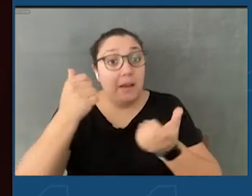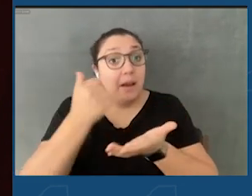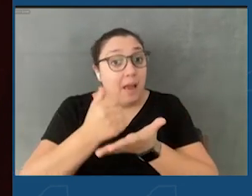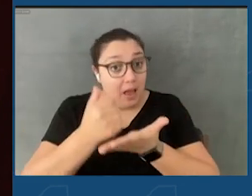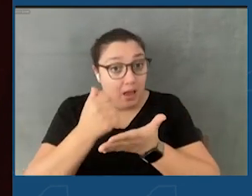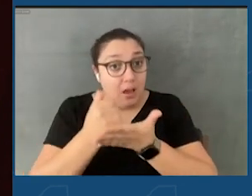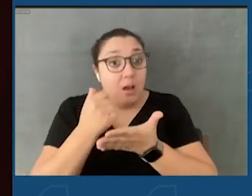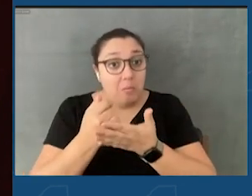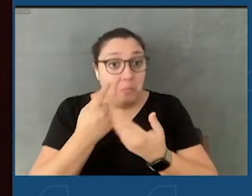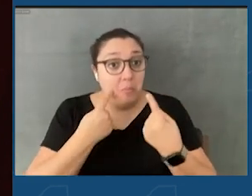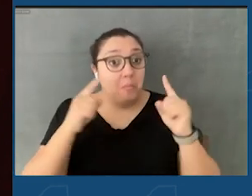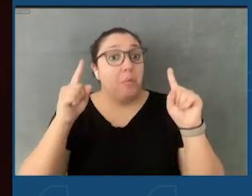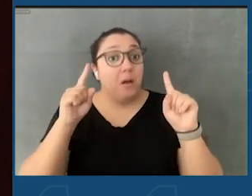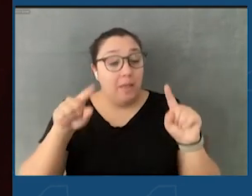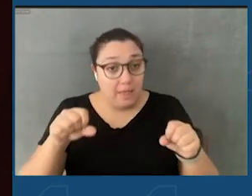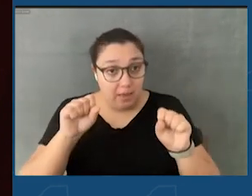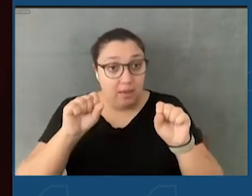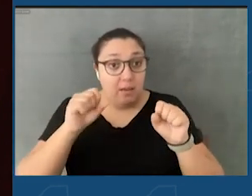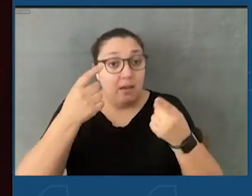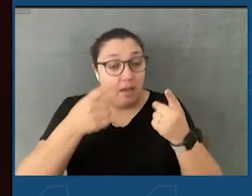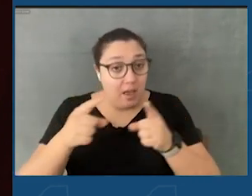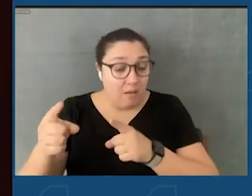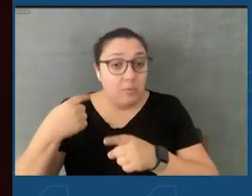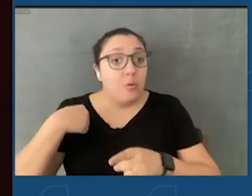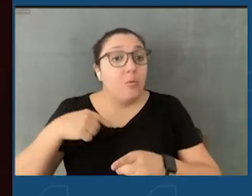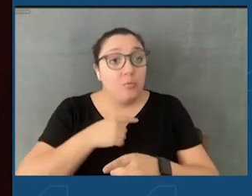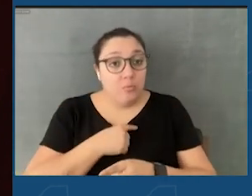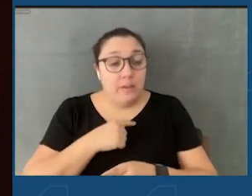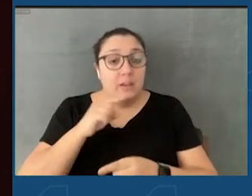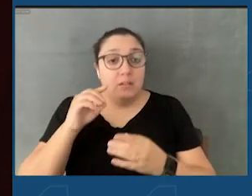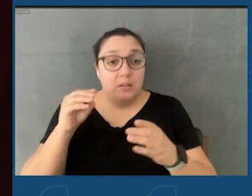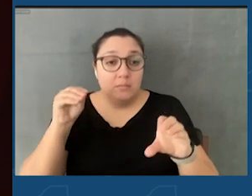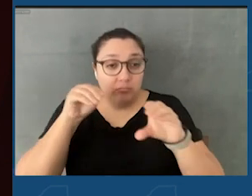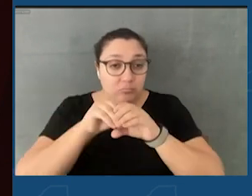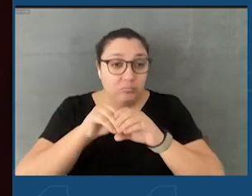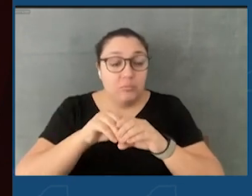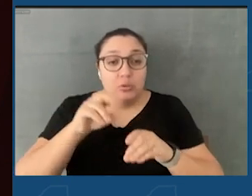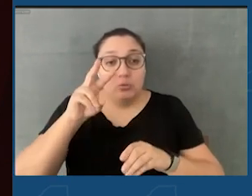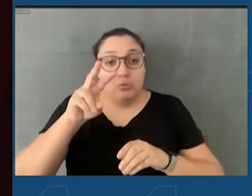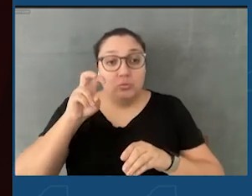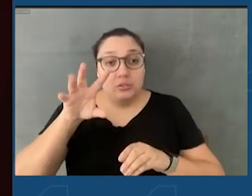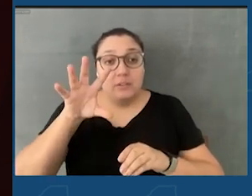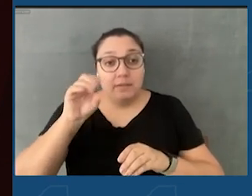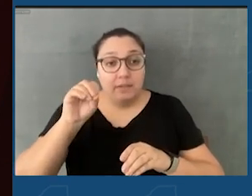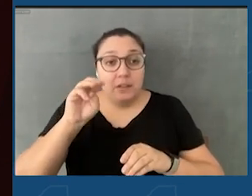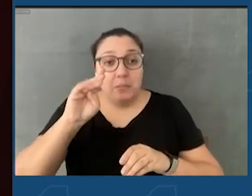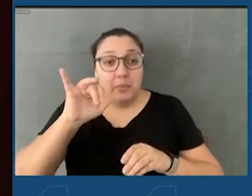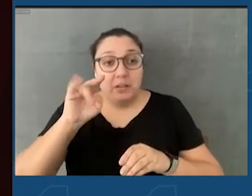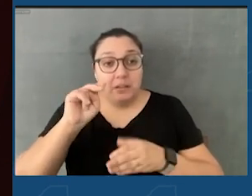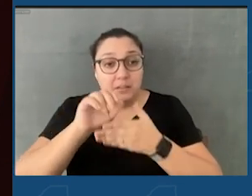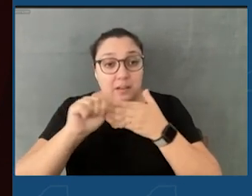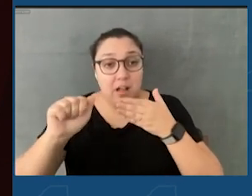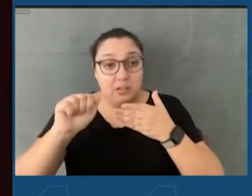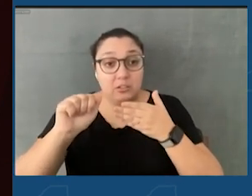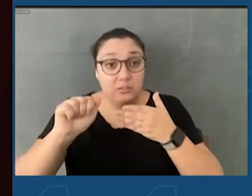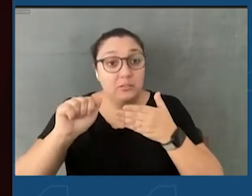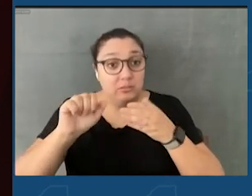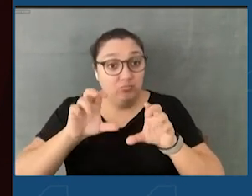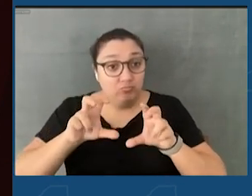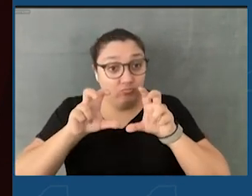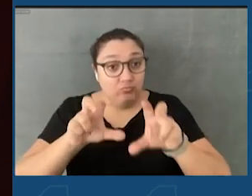housing compact, we're putting over $250 million initially on the table for those communities that